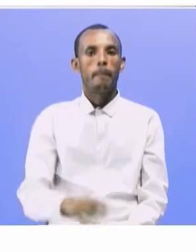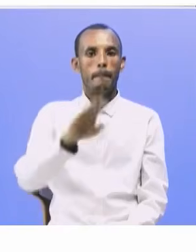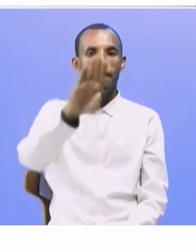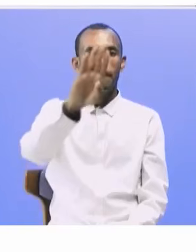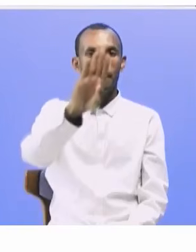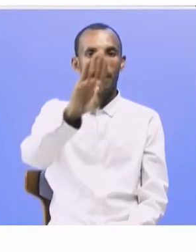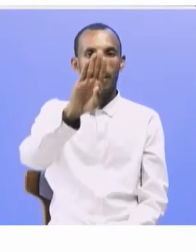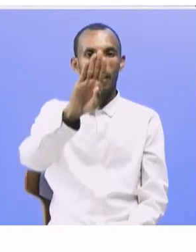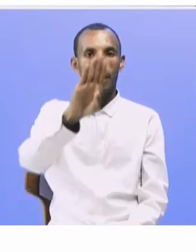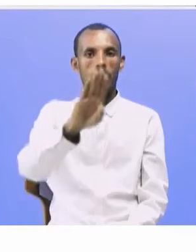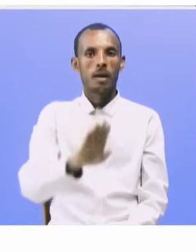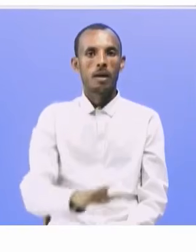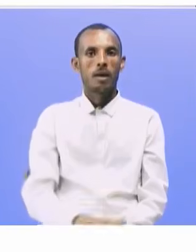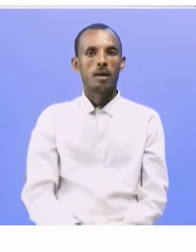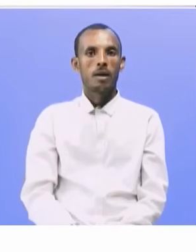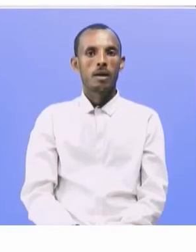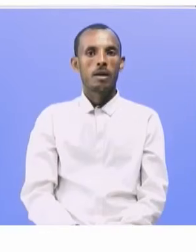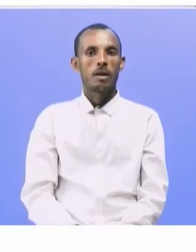B,